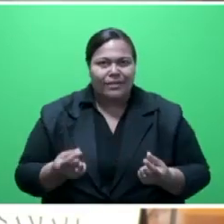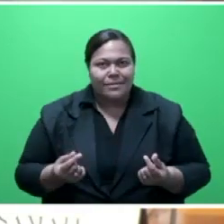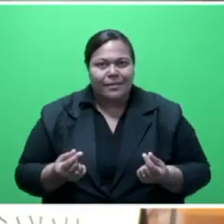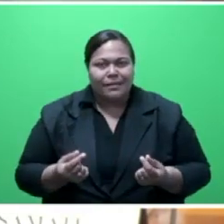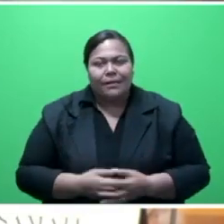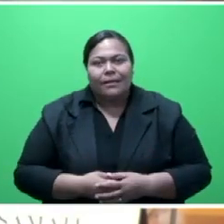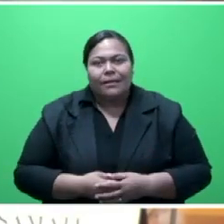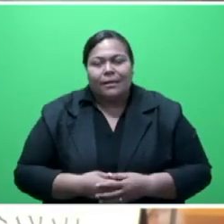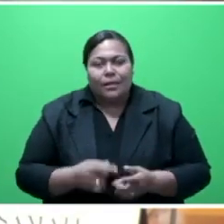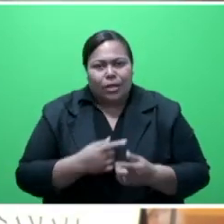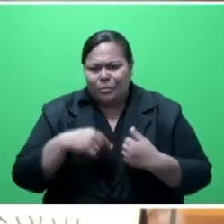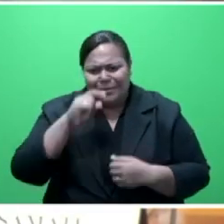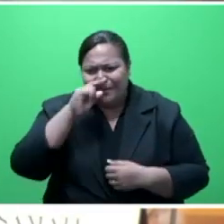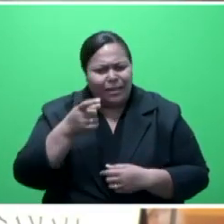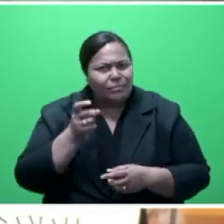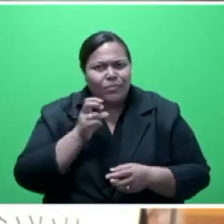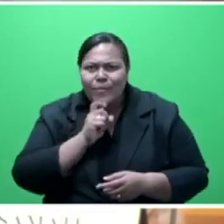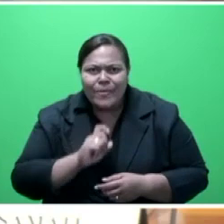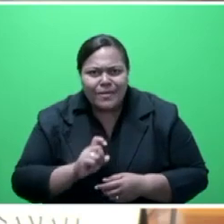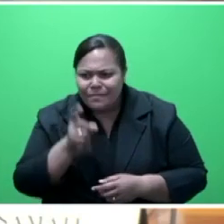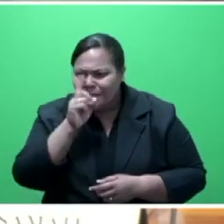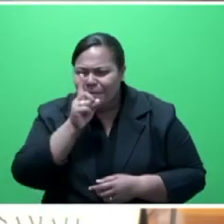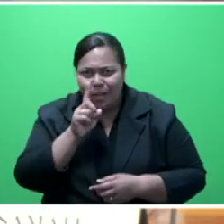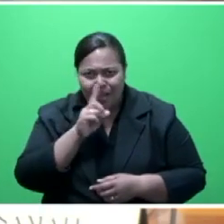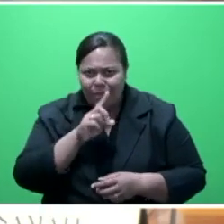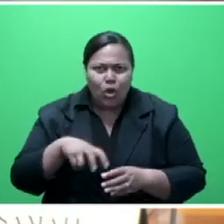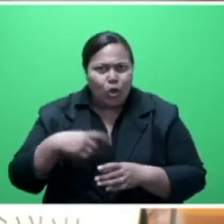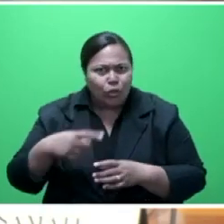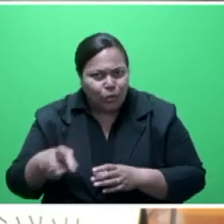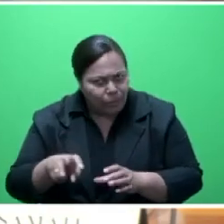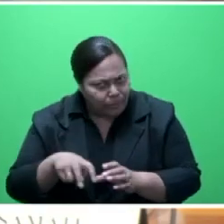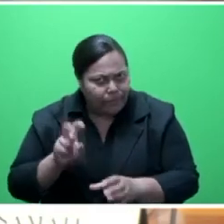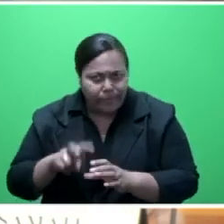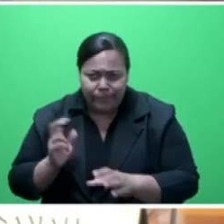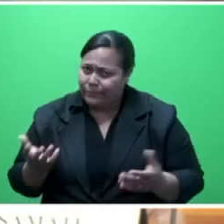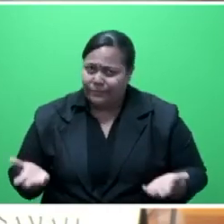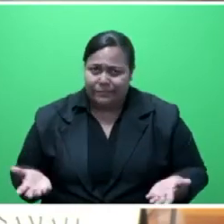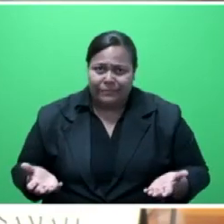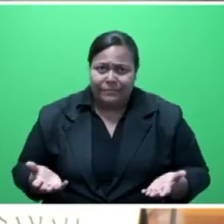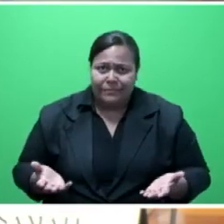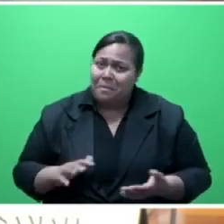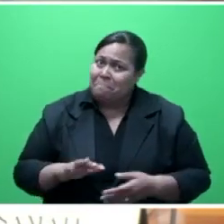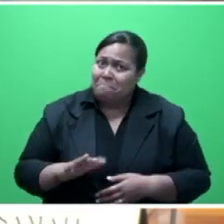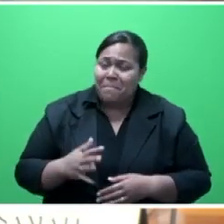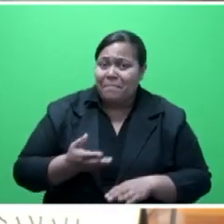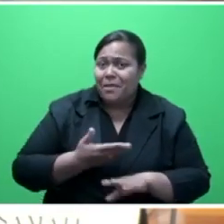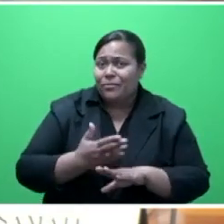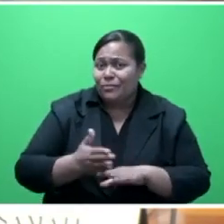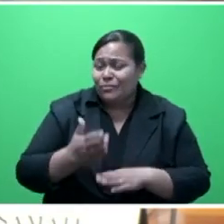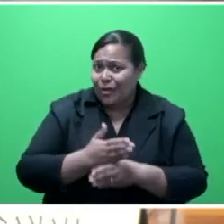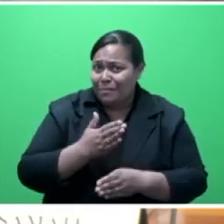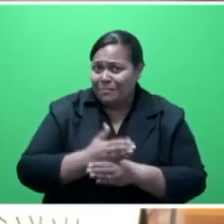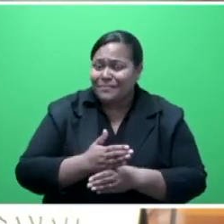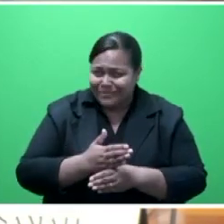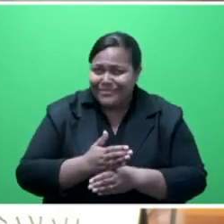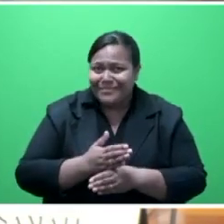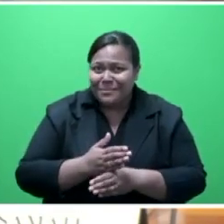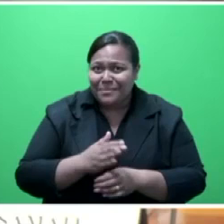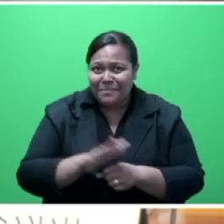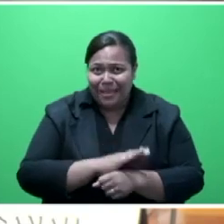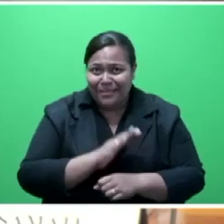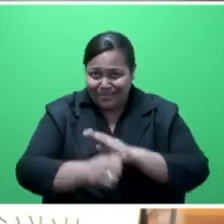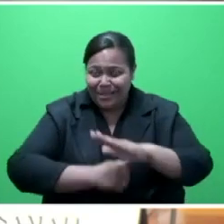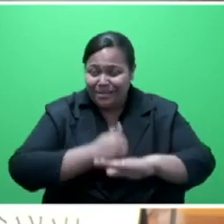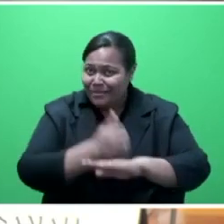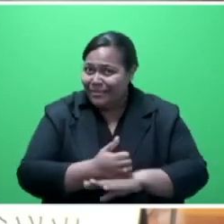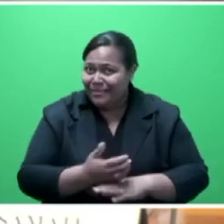more people won't lose their jobs. Some may still. In other sectors, maybe new jobs may be created, ones which will require new skill